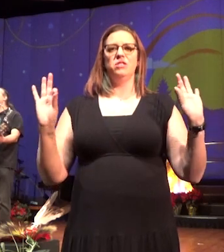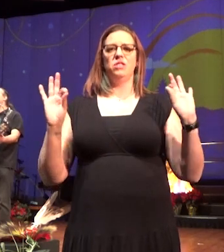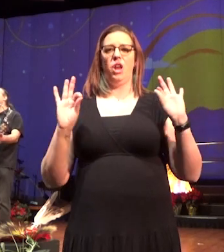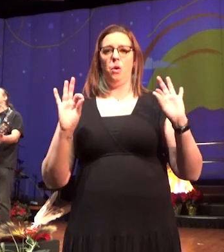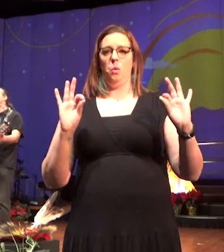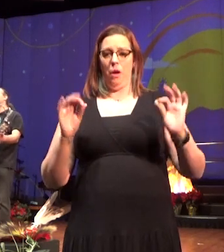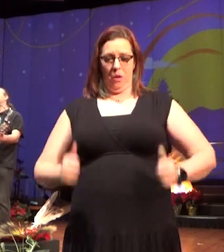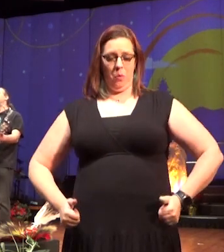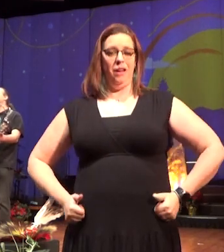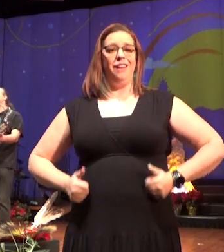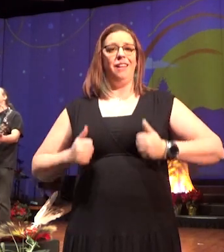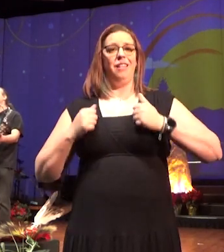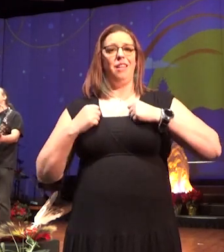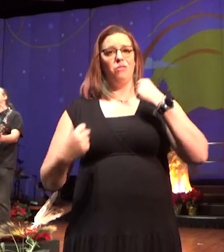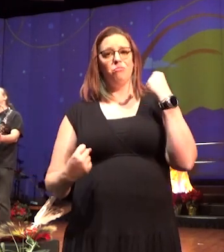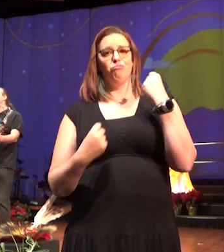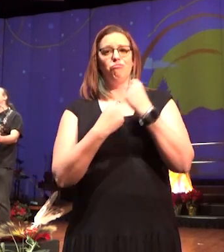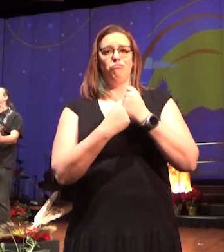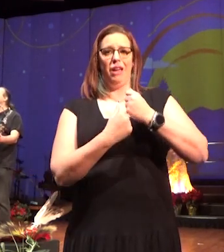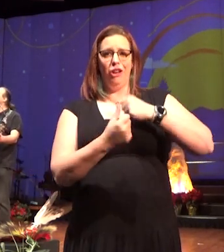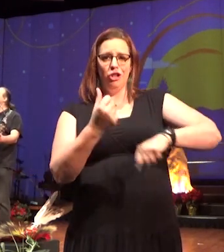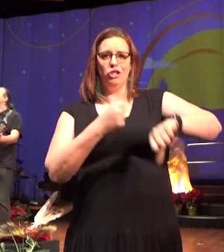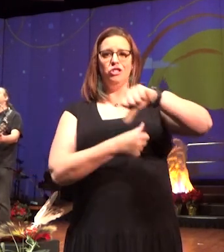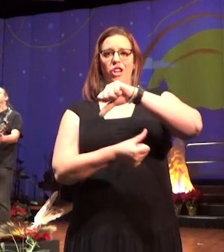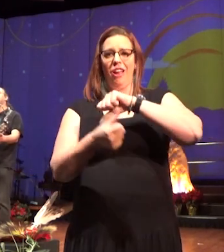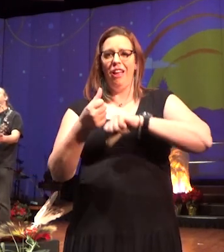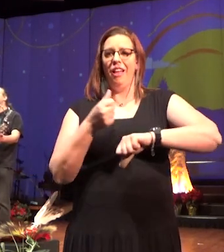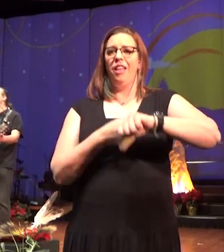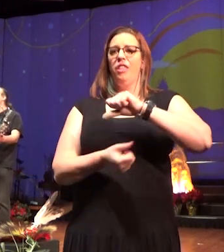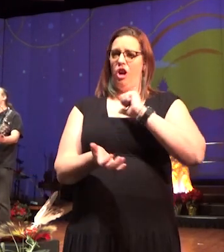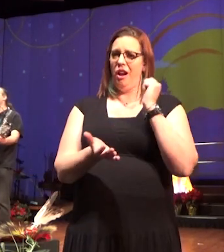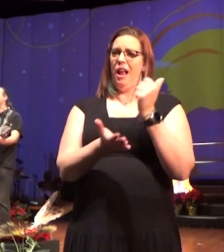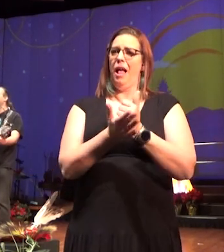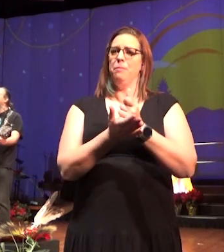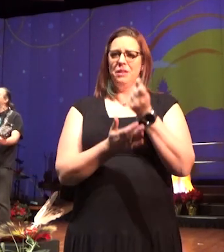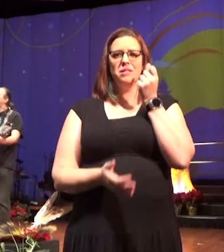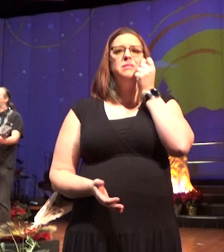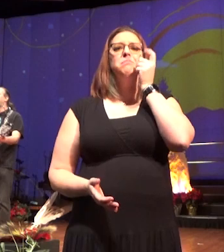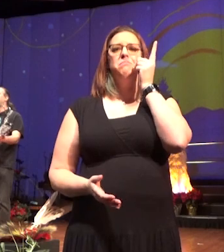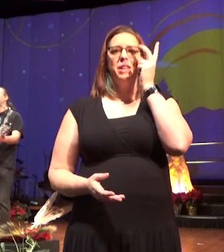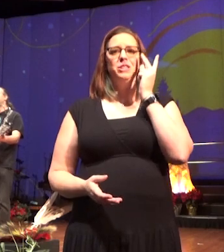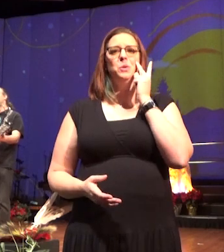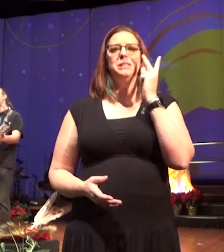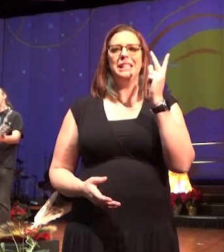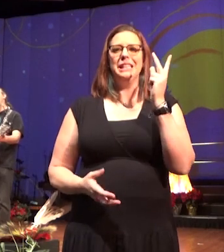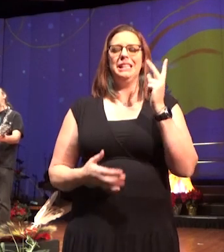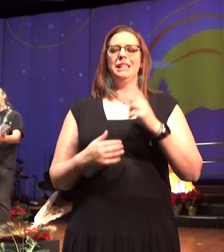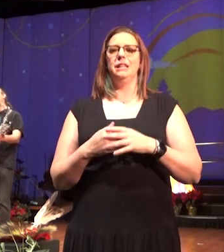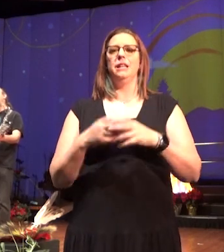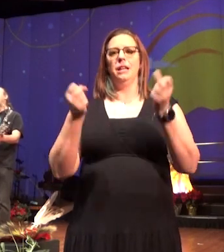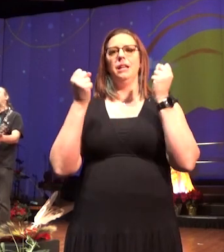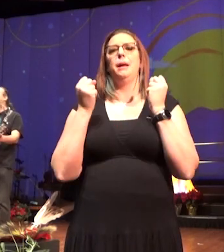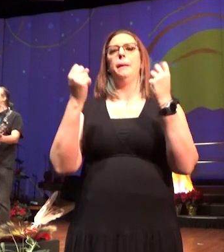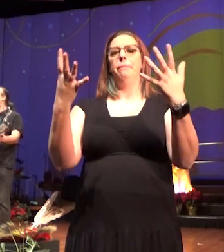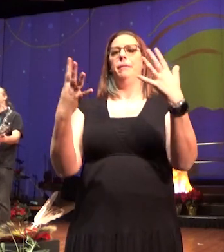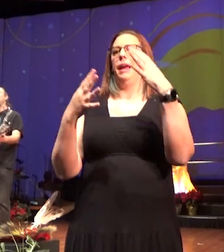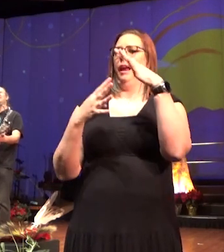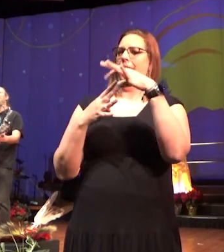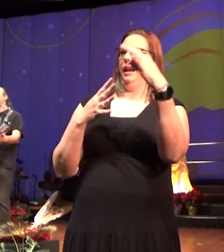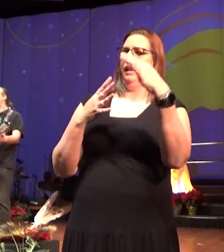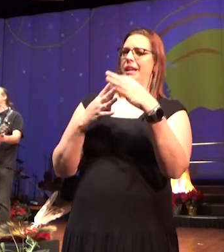live for each other, it helps us to see. There are so